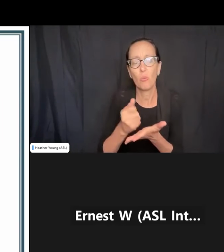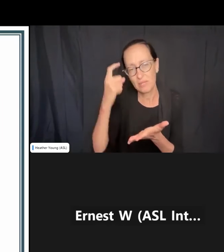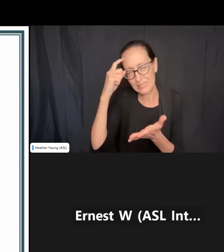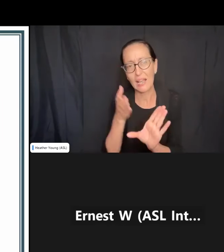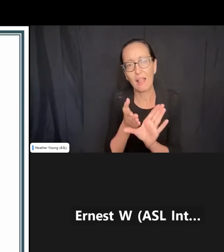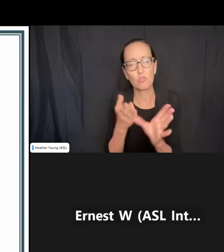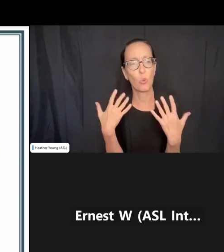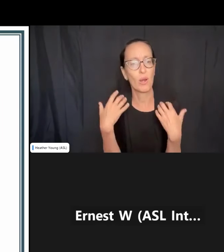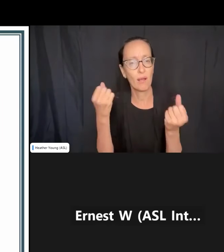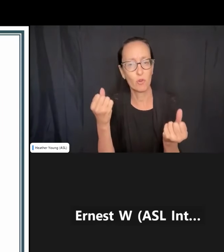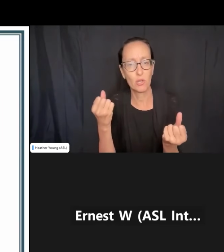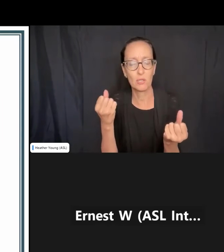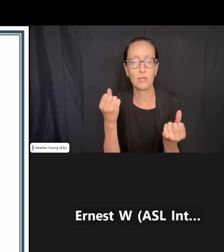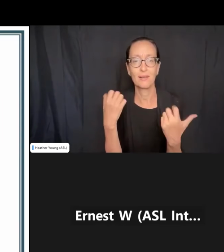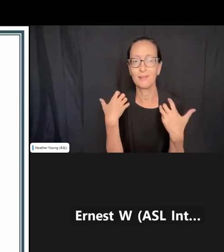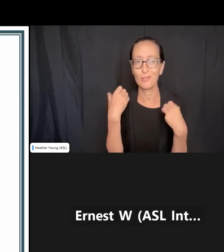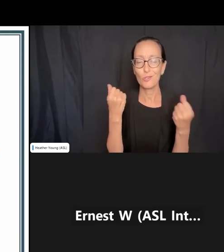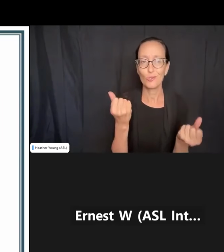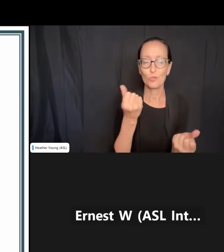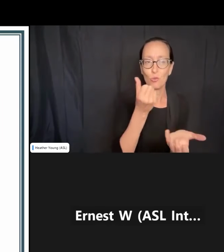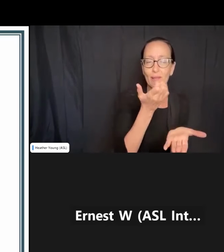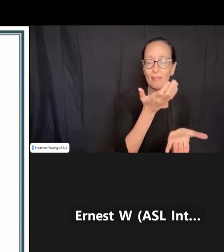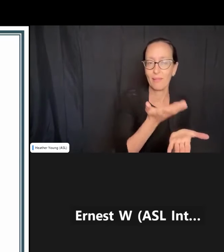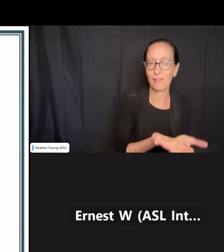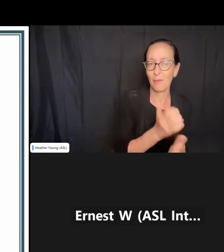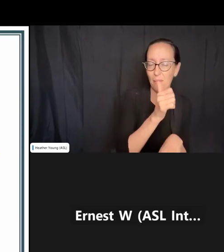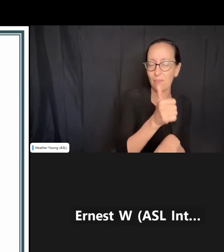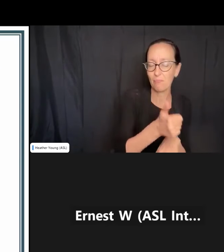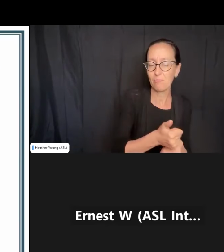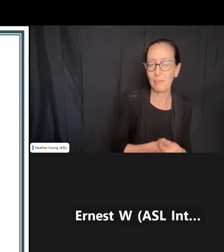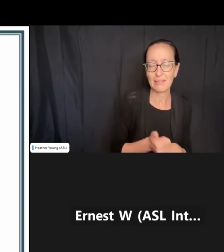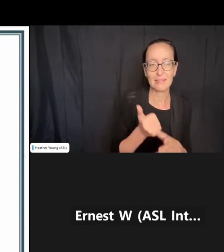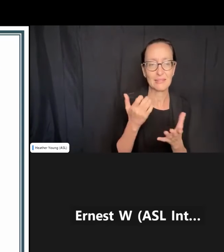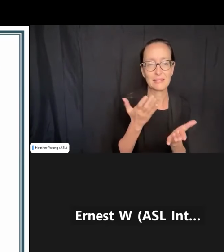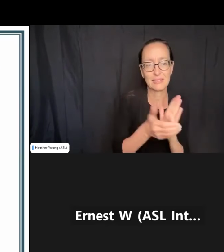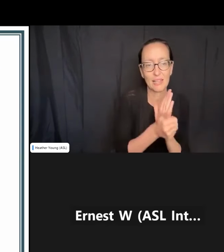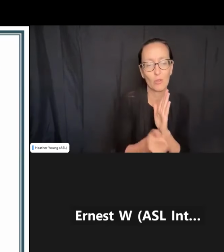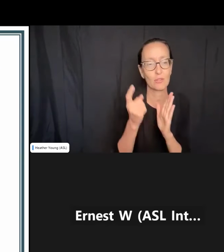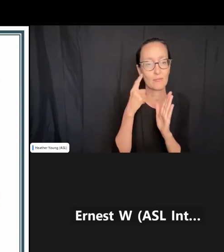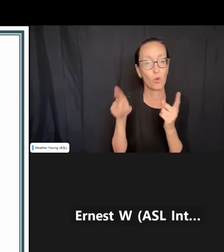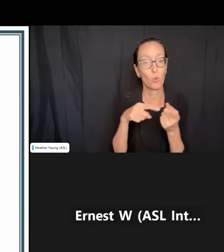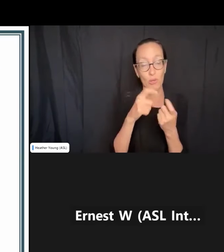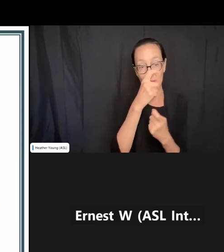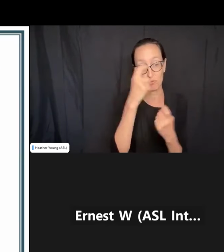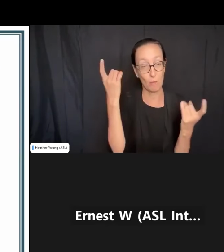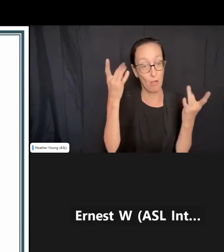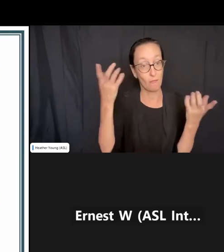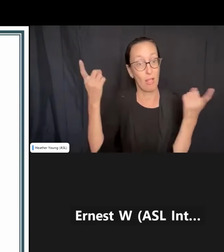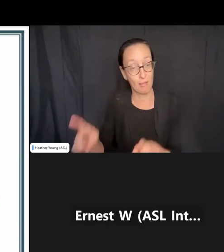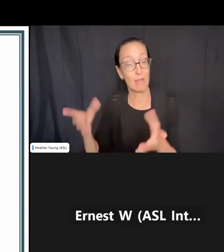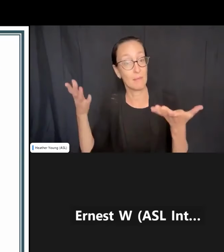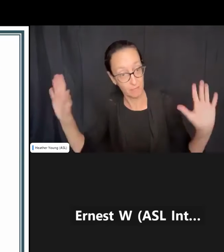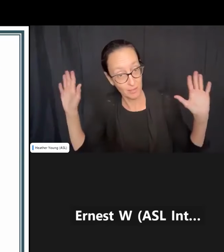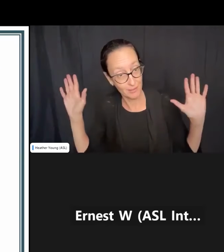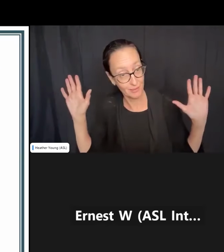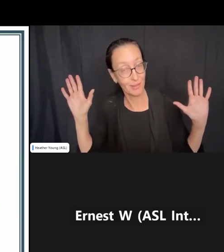your strength-based skills to kind of help you in the aftermath. Whew, there you go. I'm going to pass it off back to